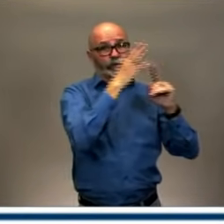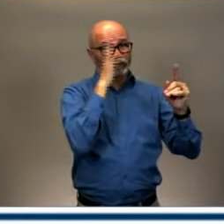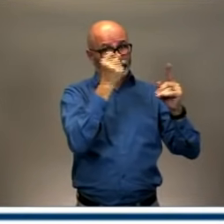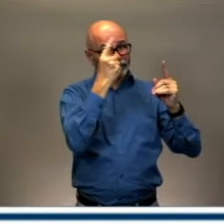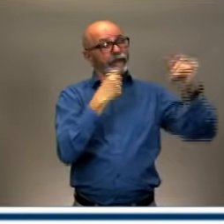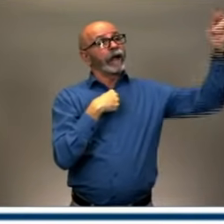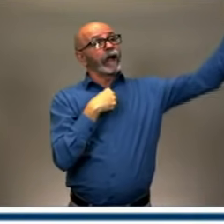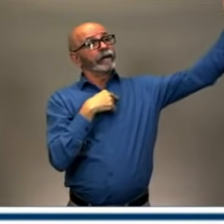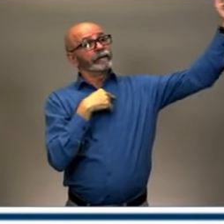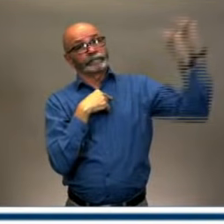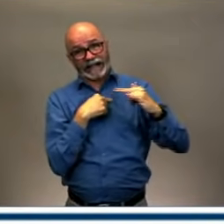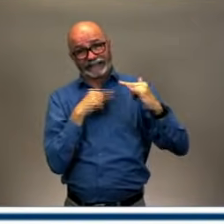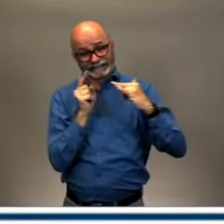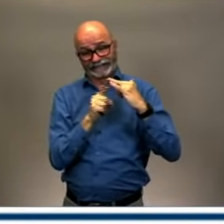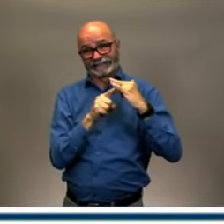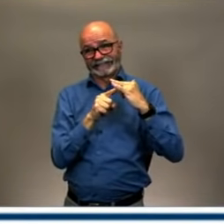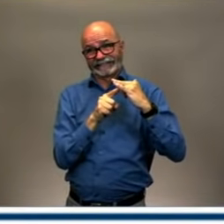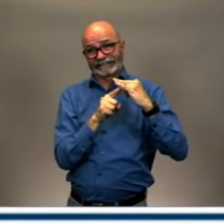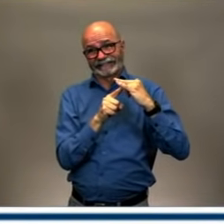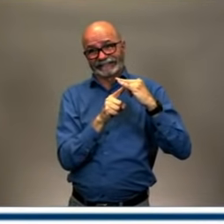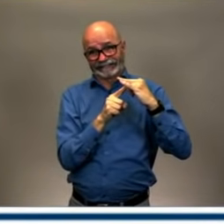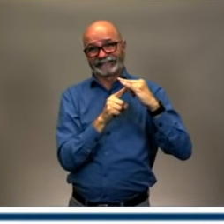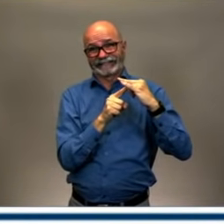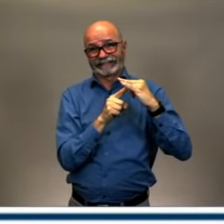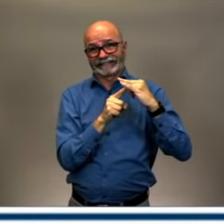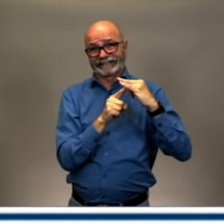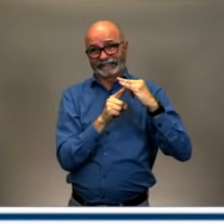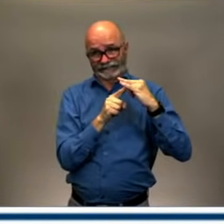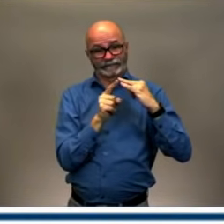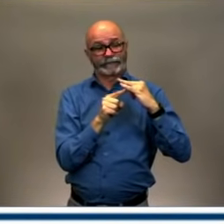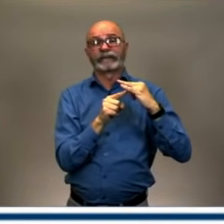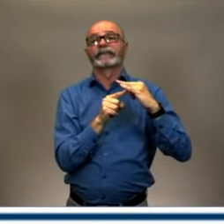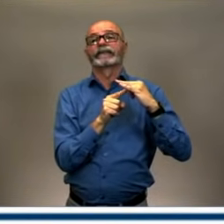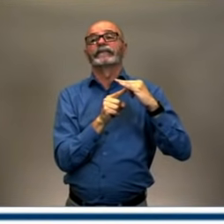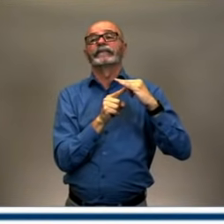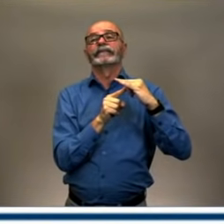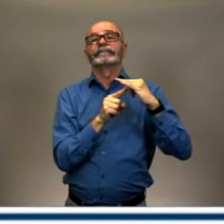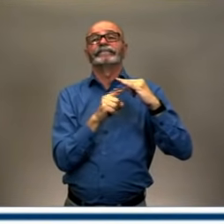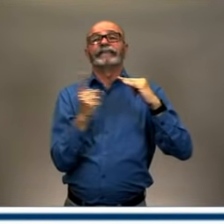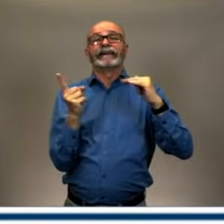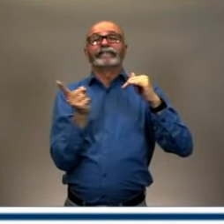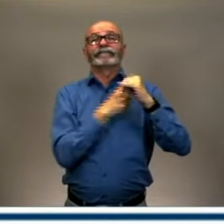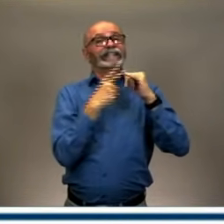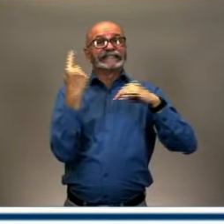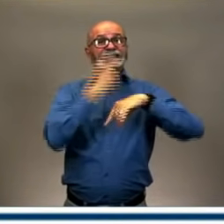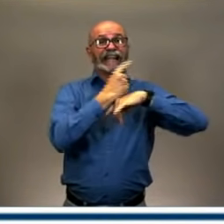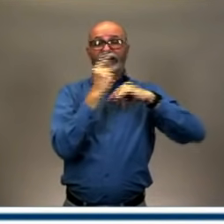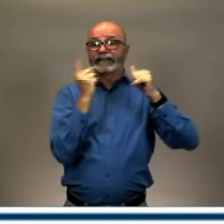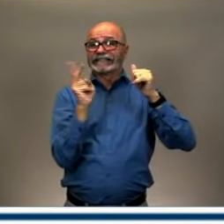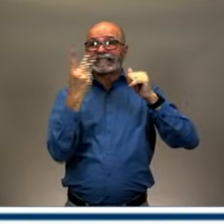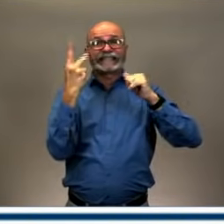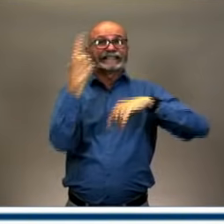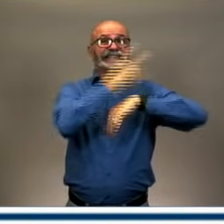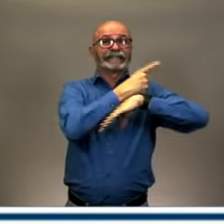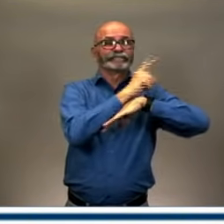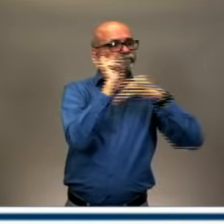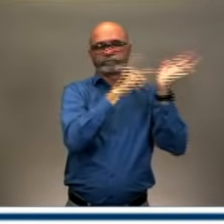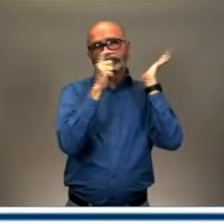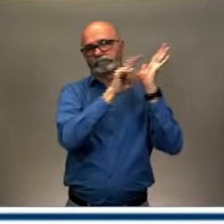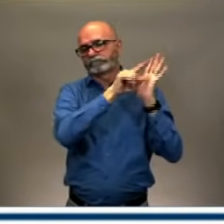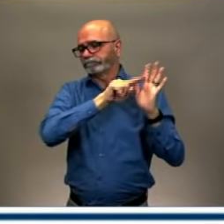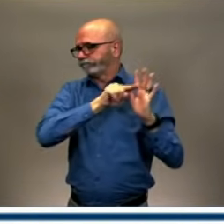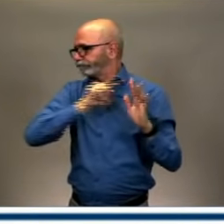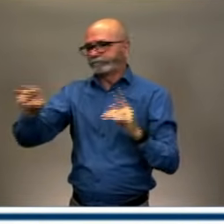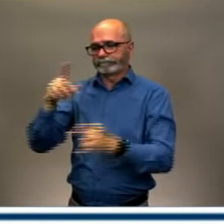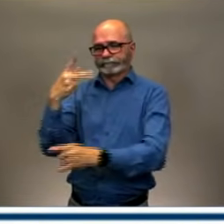COVID on the first or second day of their return to the province as part of their 2-week modified quarantine, and then